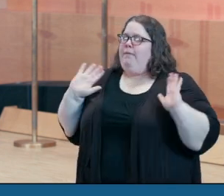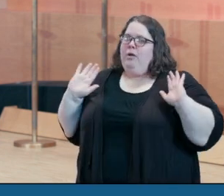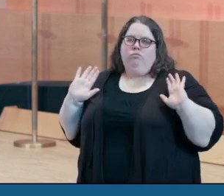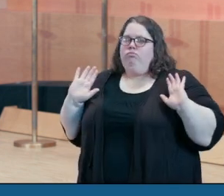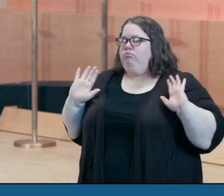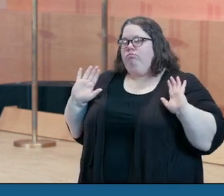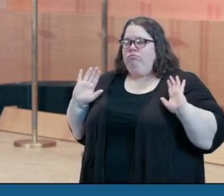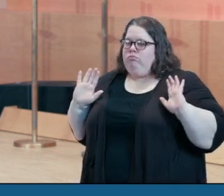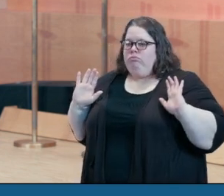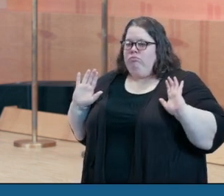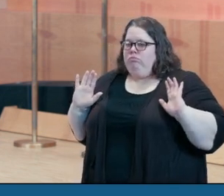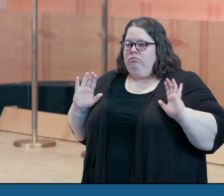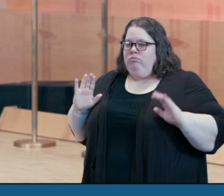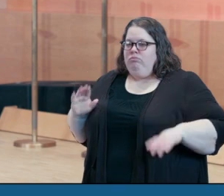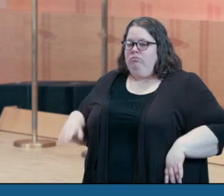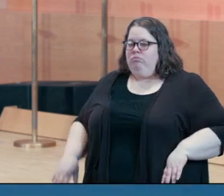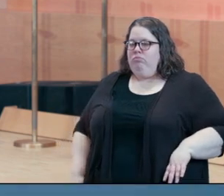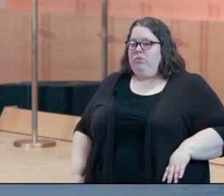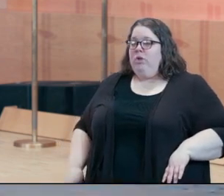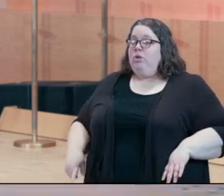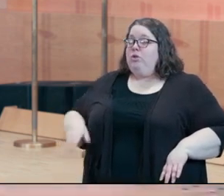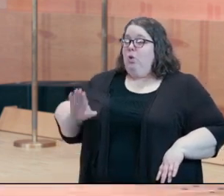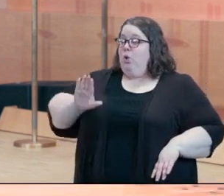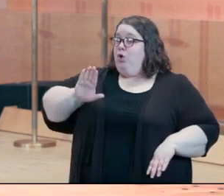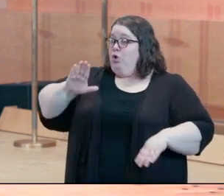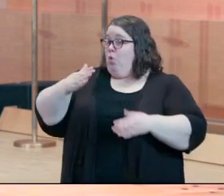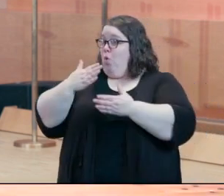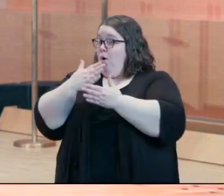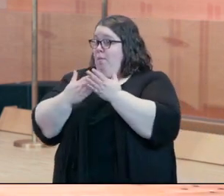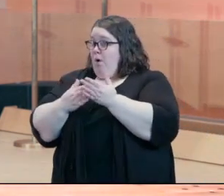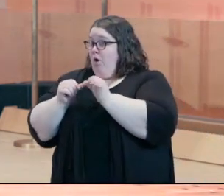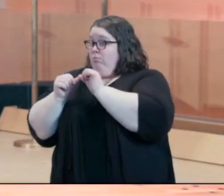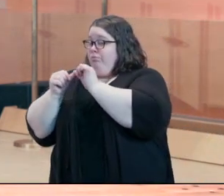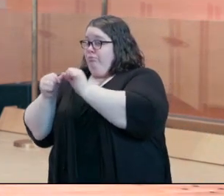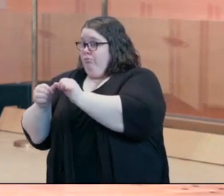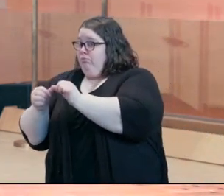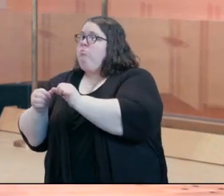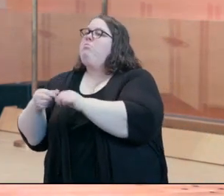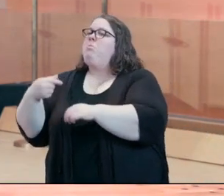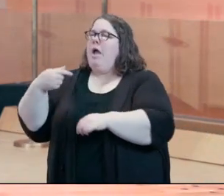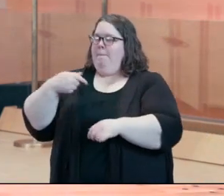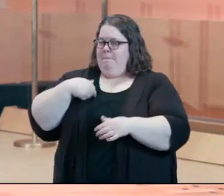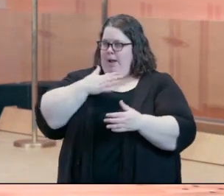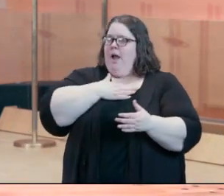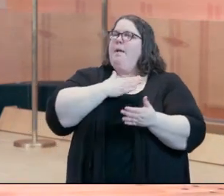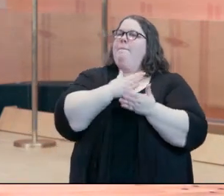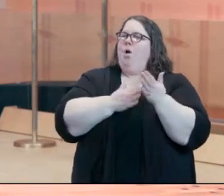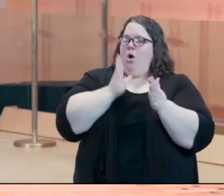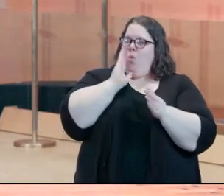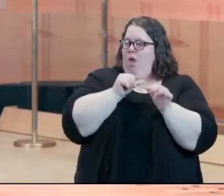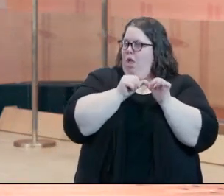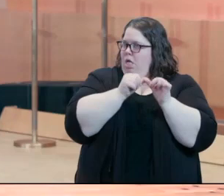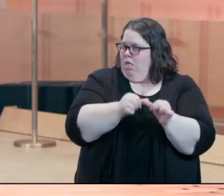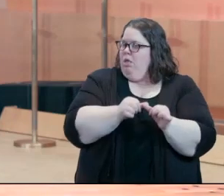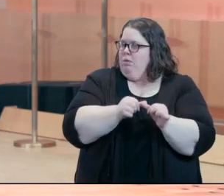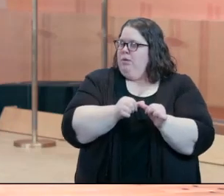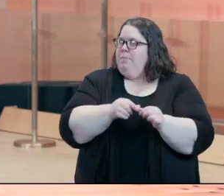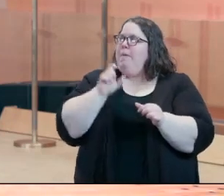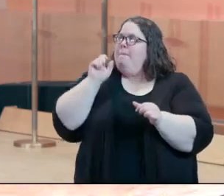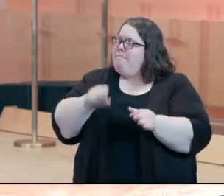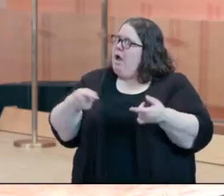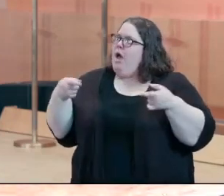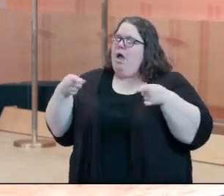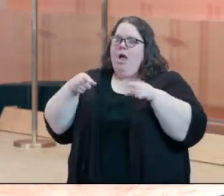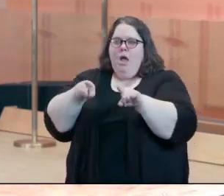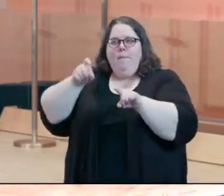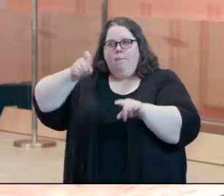Like, you got to be, if as long as you're doing your part, I'll do my part, right? We've got kind of this agreement happening here. And this extends